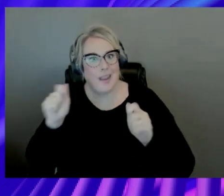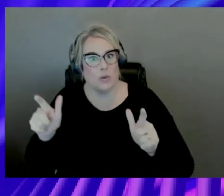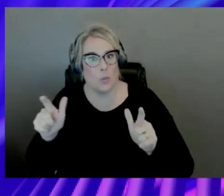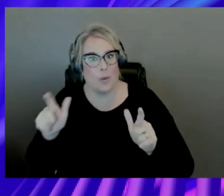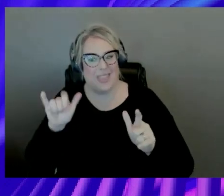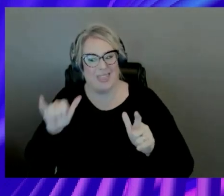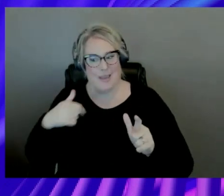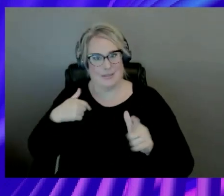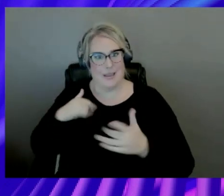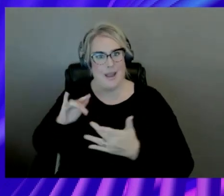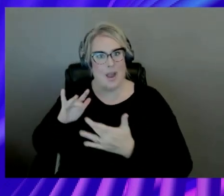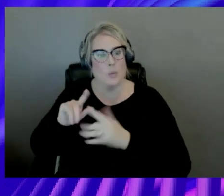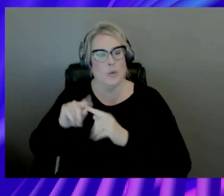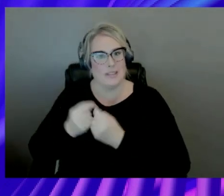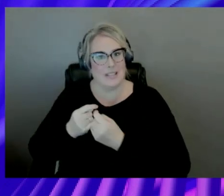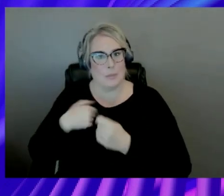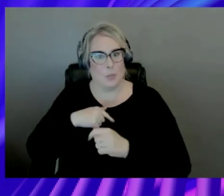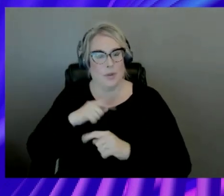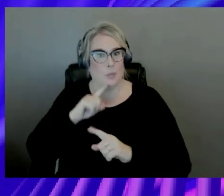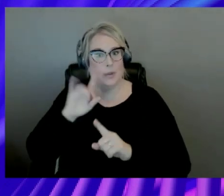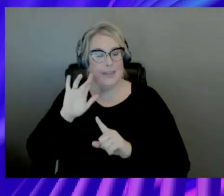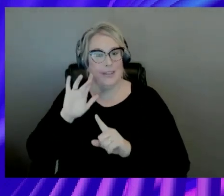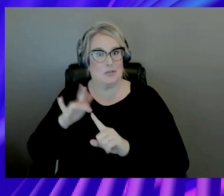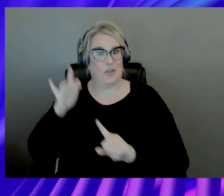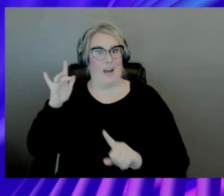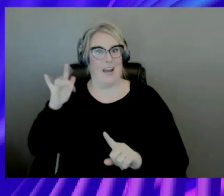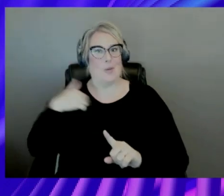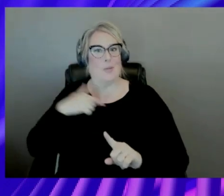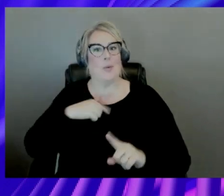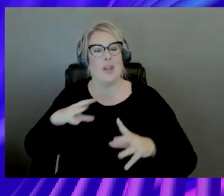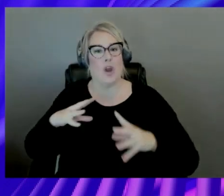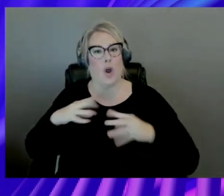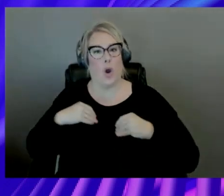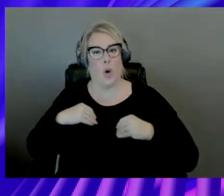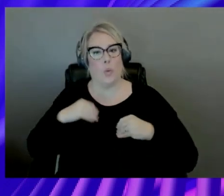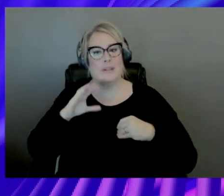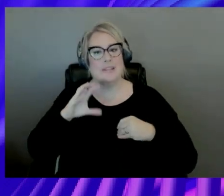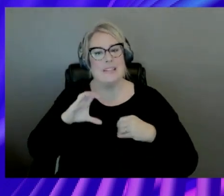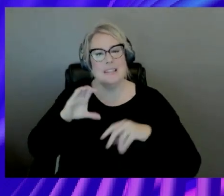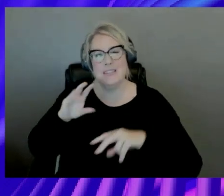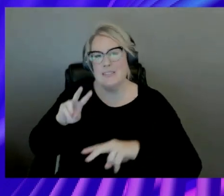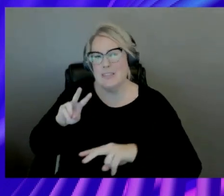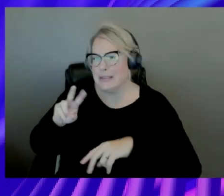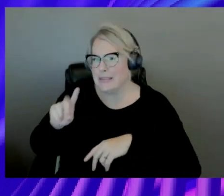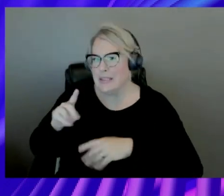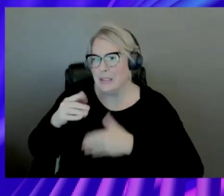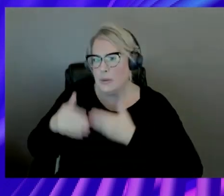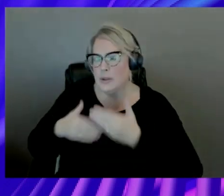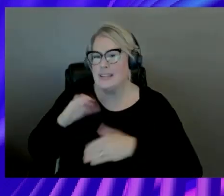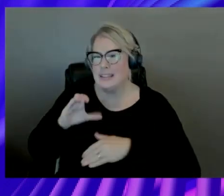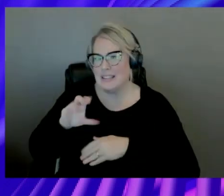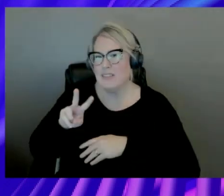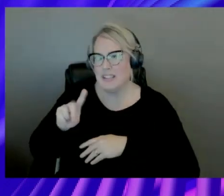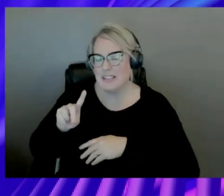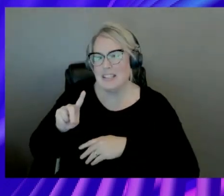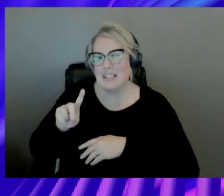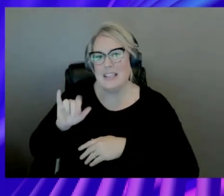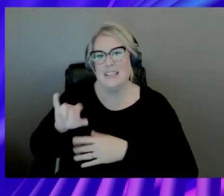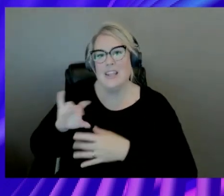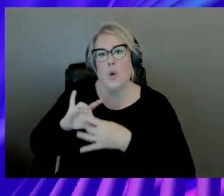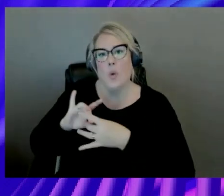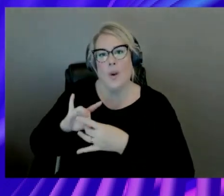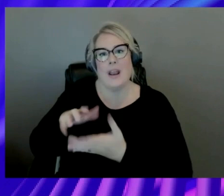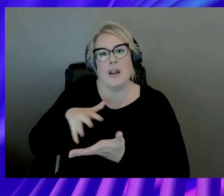really comes in and shines. We own the CVD process. In this case, CVD is the Coordinated Vulnerability